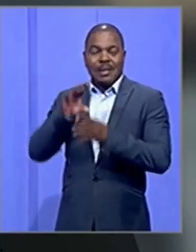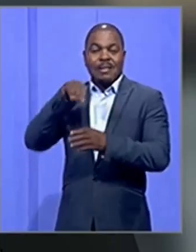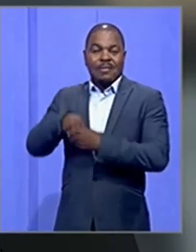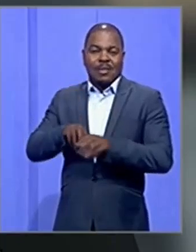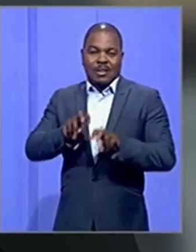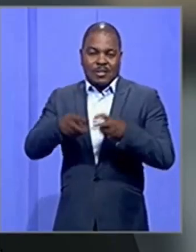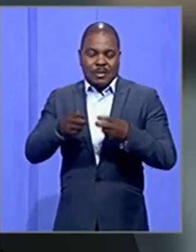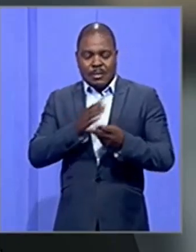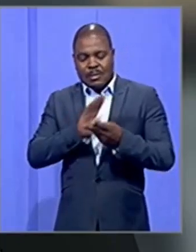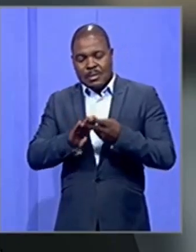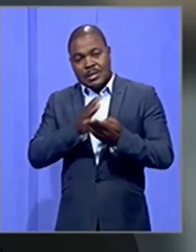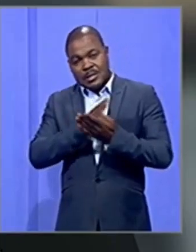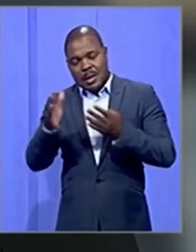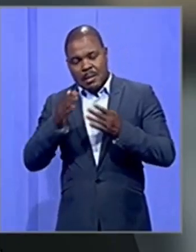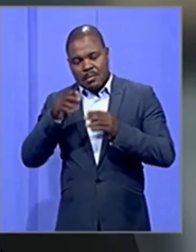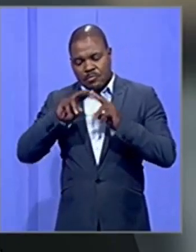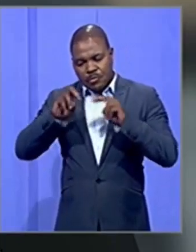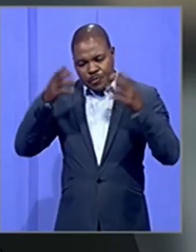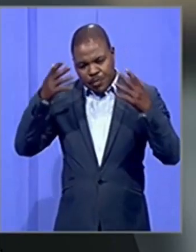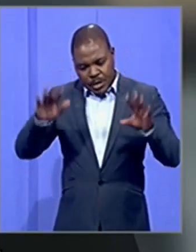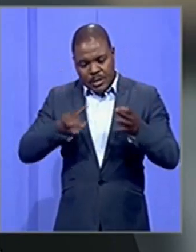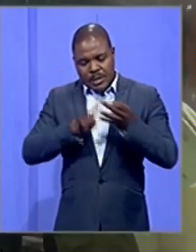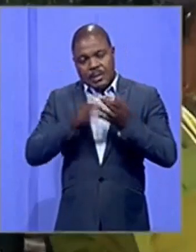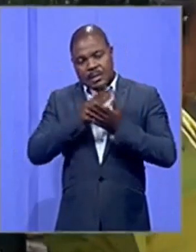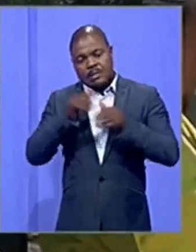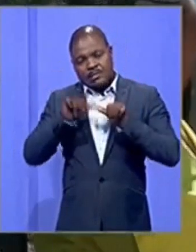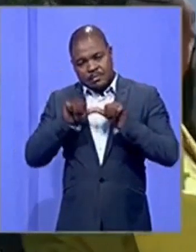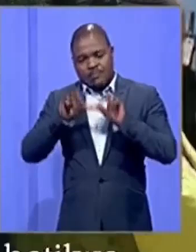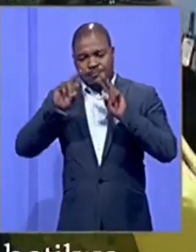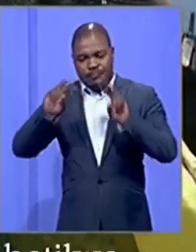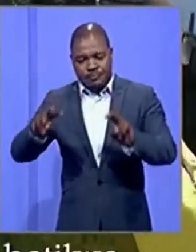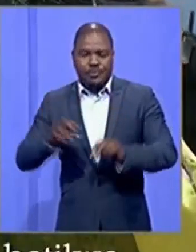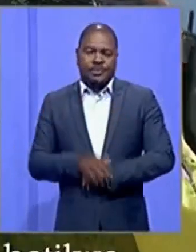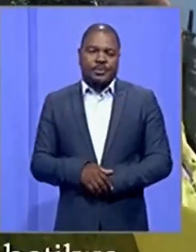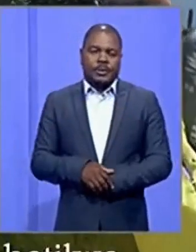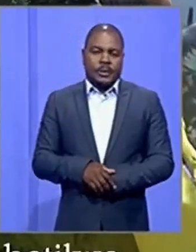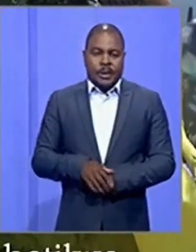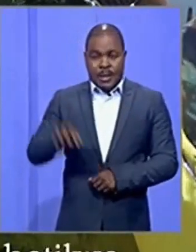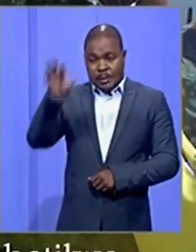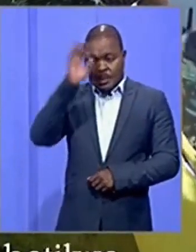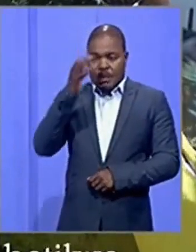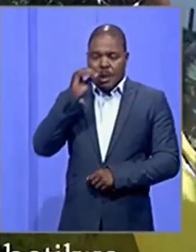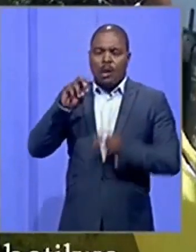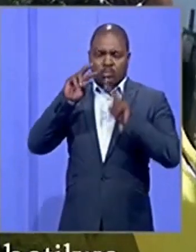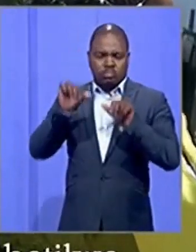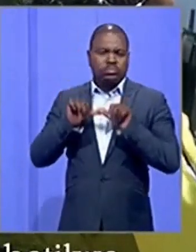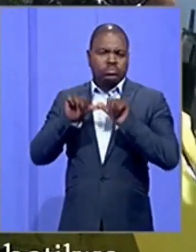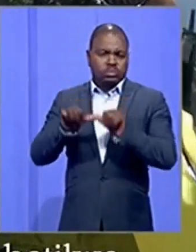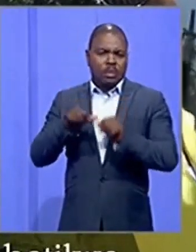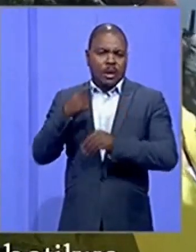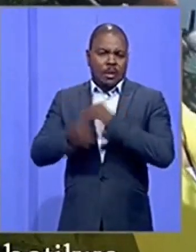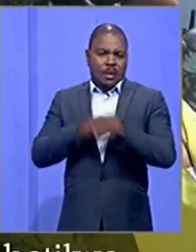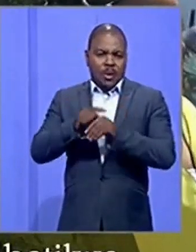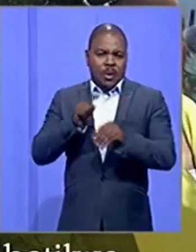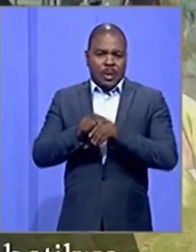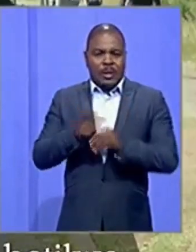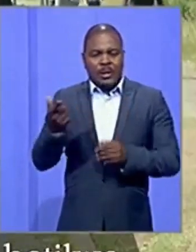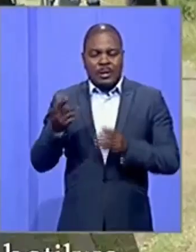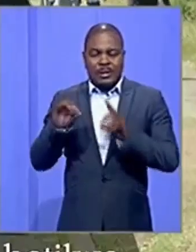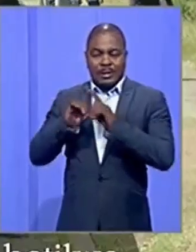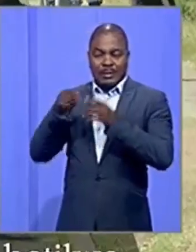some cases concluded and others in progress. Sepolesa se re diphuputso di motjheng mabapi le ditlaleho tsa tlhekatlheko